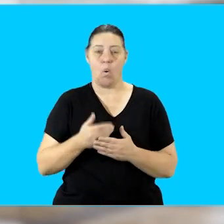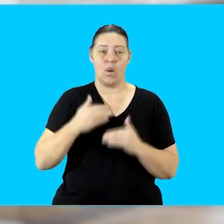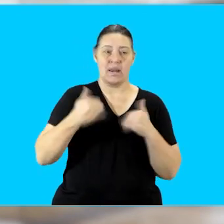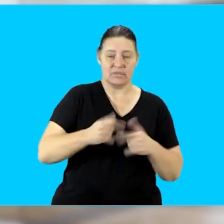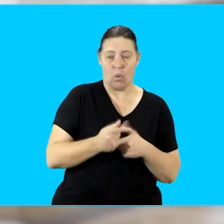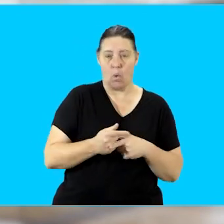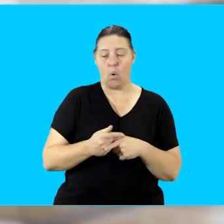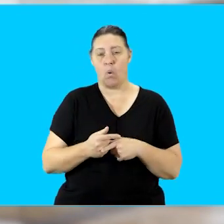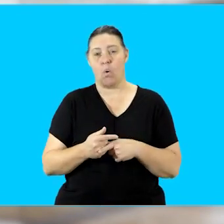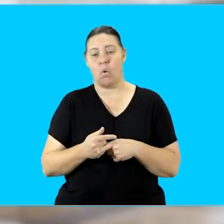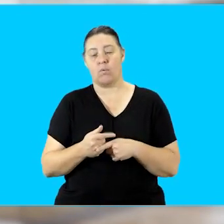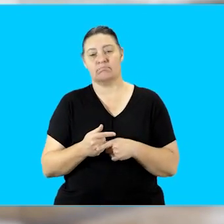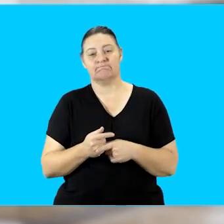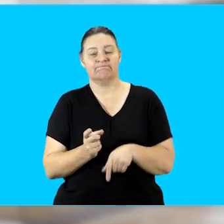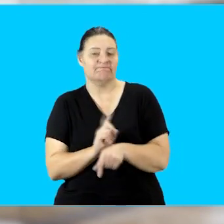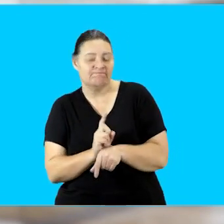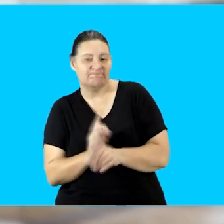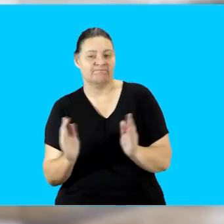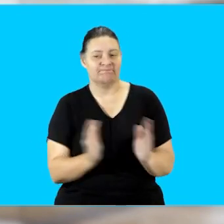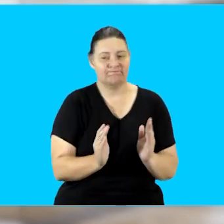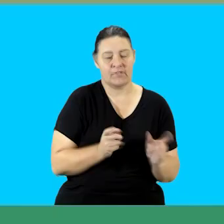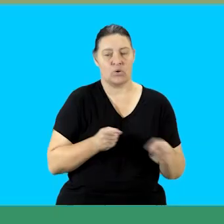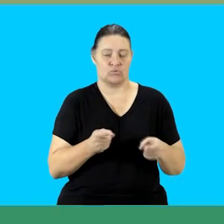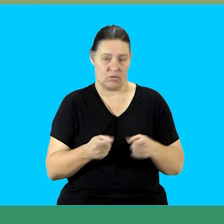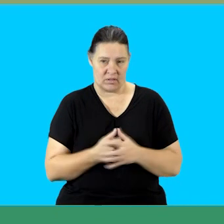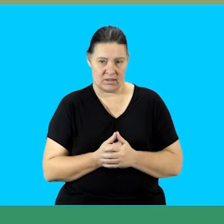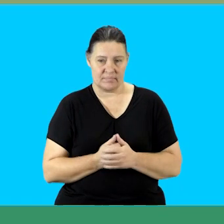we say market has less or limited or partial control.